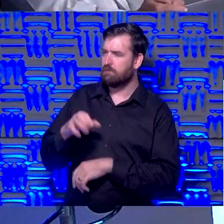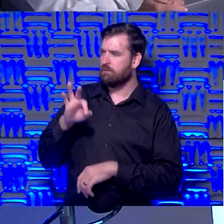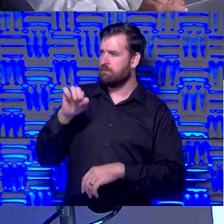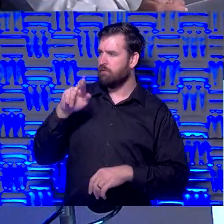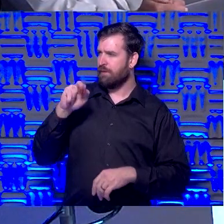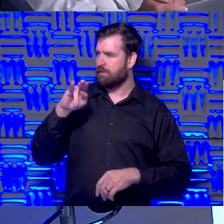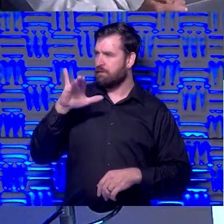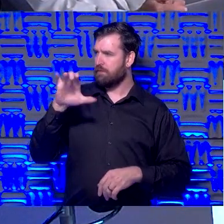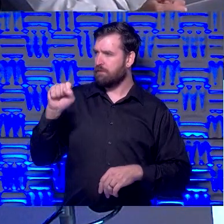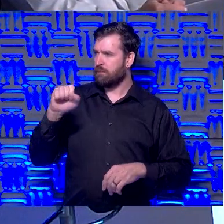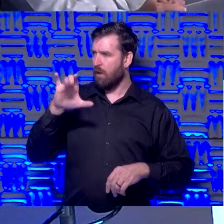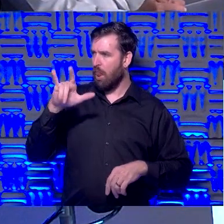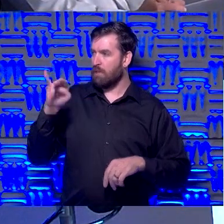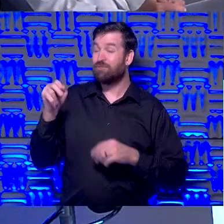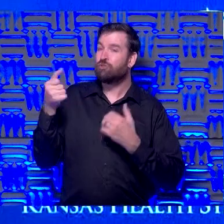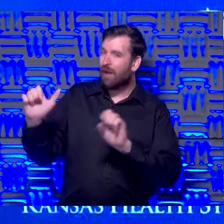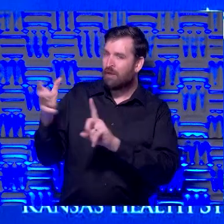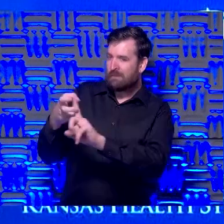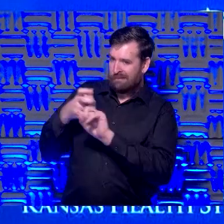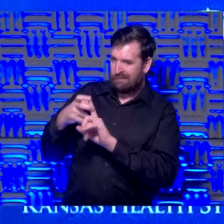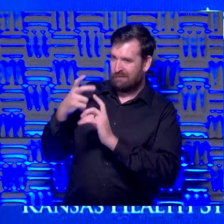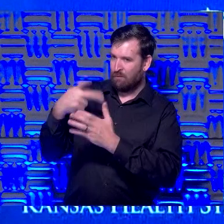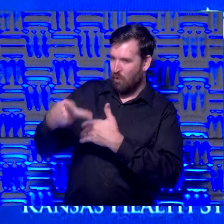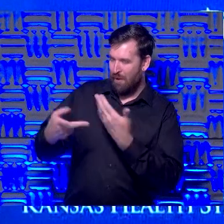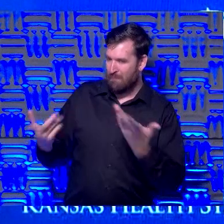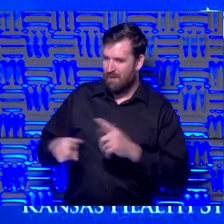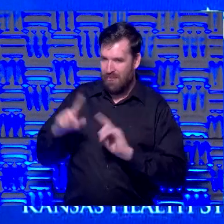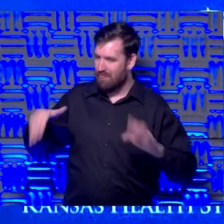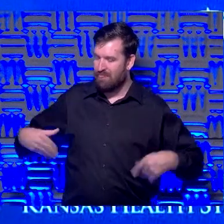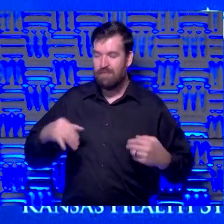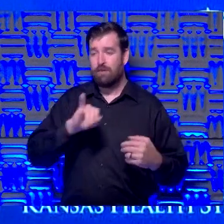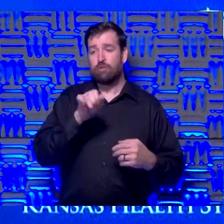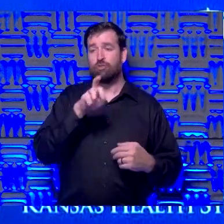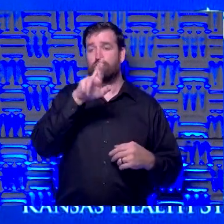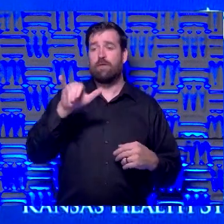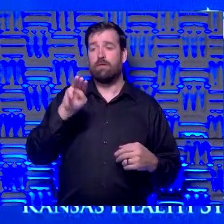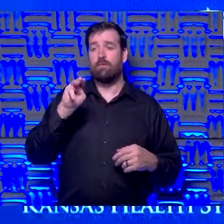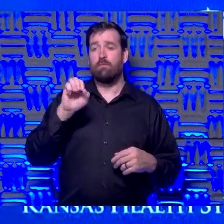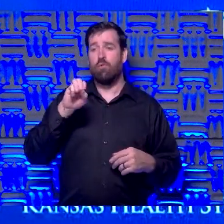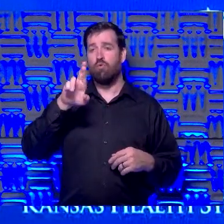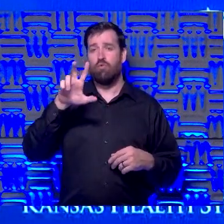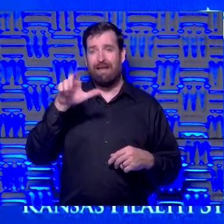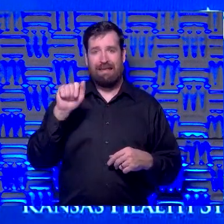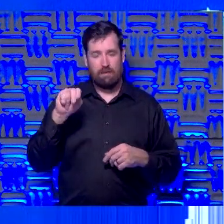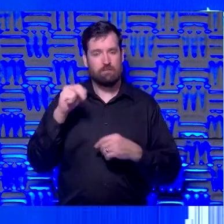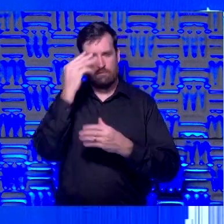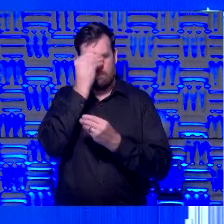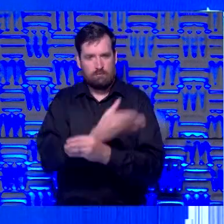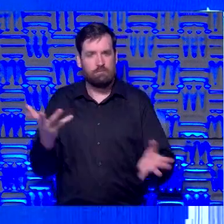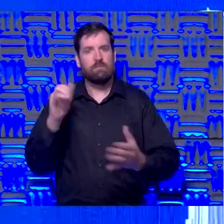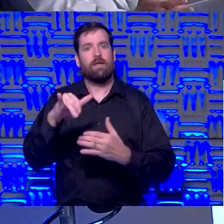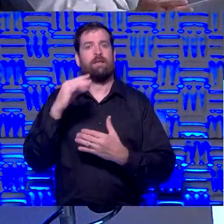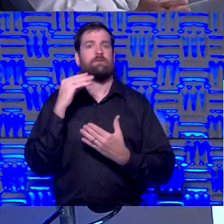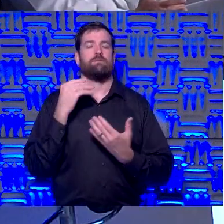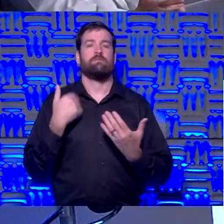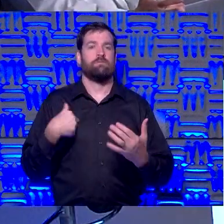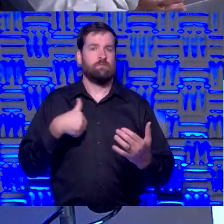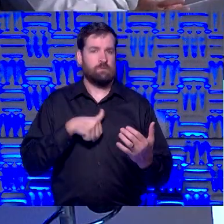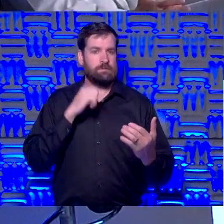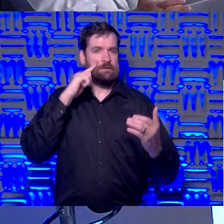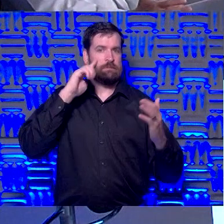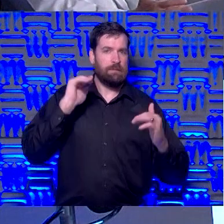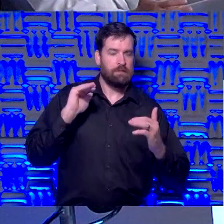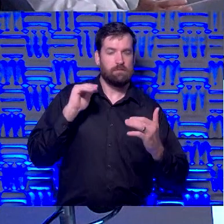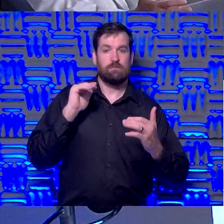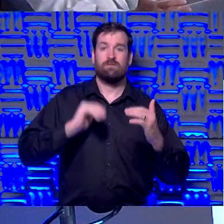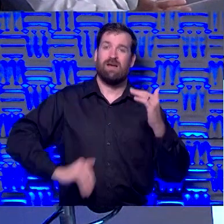Collins did come, we've tried to get him on the program, haven't quite made it there yet, but Jerry Moran was on the program and relayed that information, that we expect to have